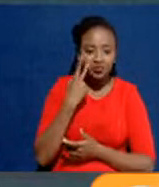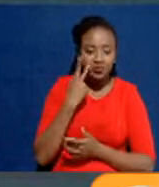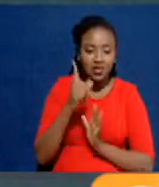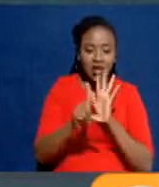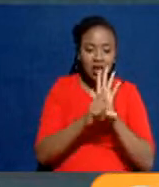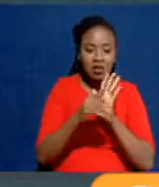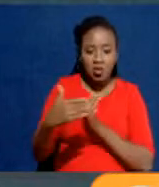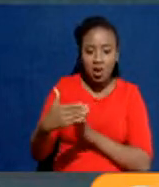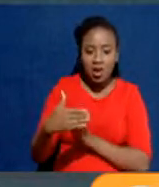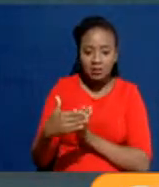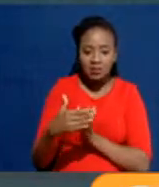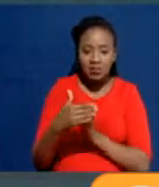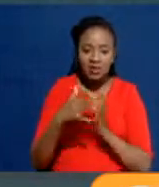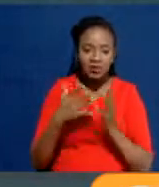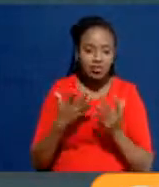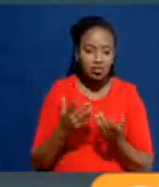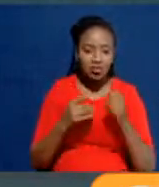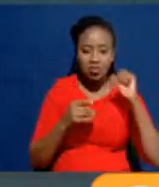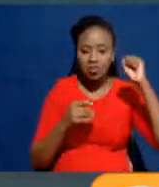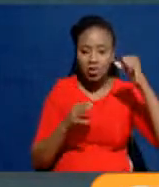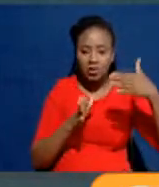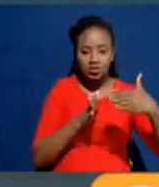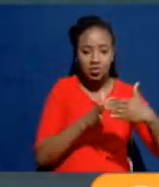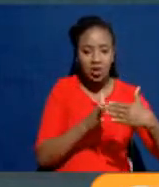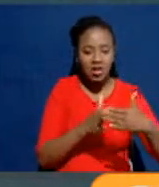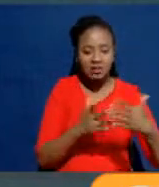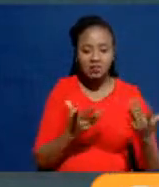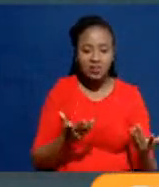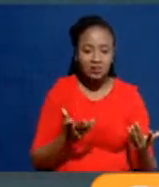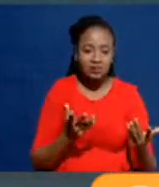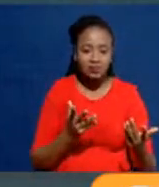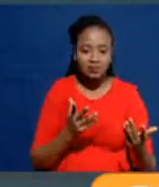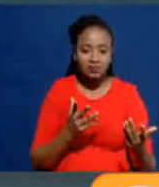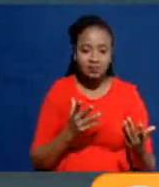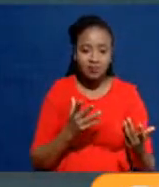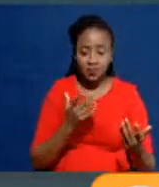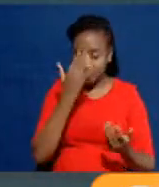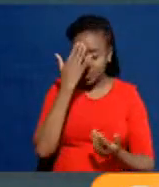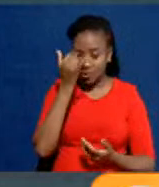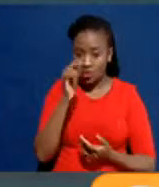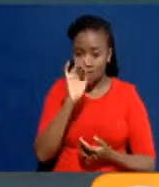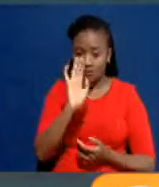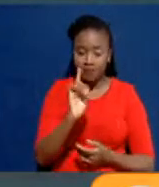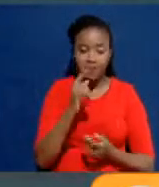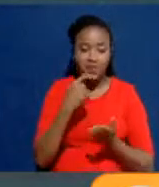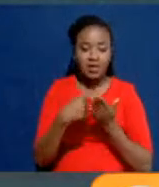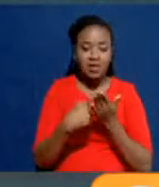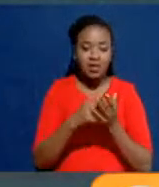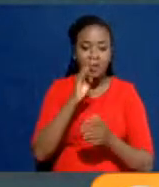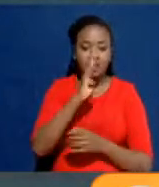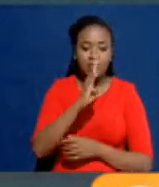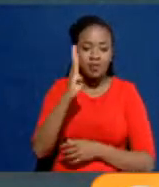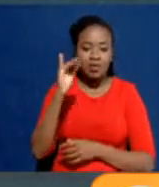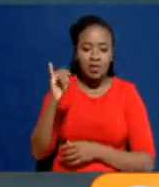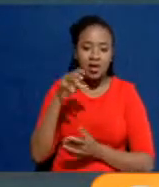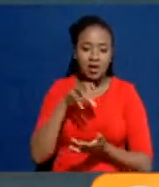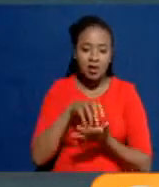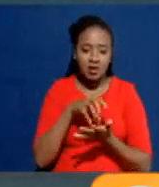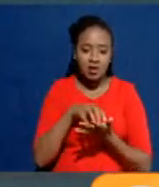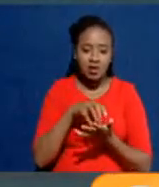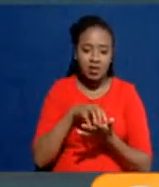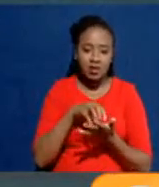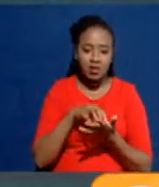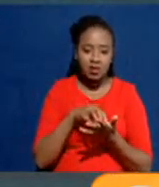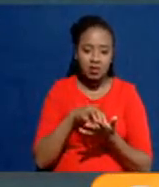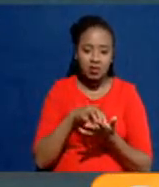of it and the political aspects of everything? Because, look, we talk about the BBI case, where the Court of Appeal, the